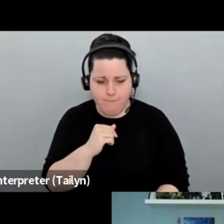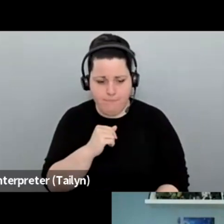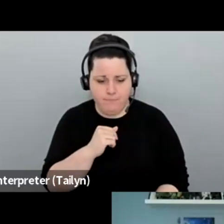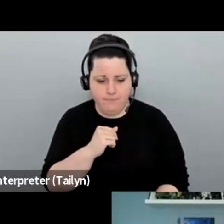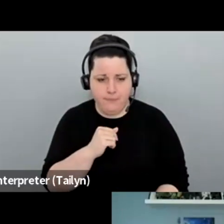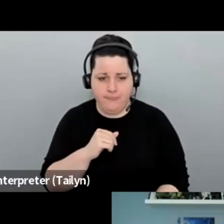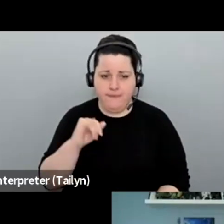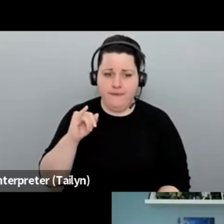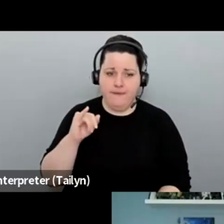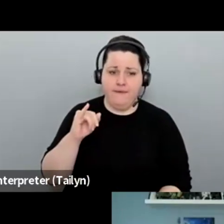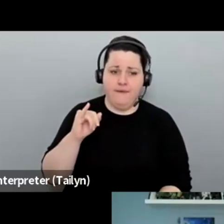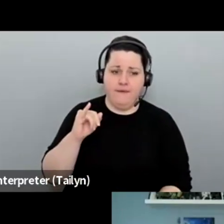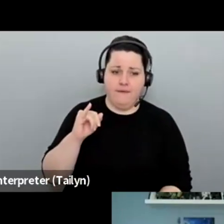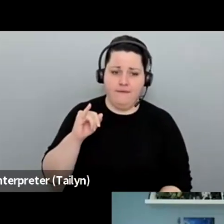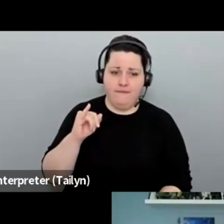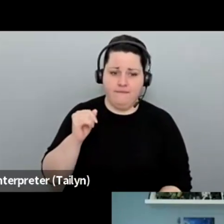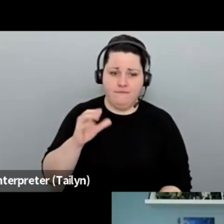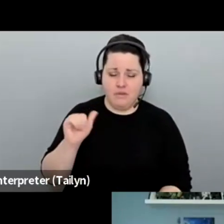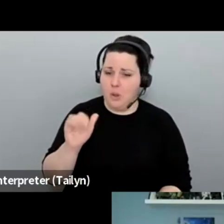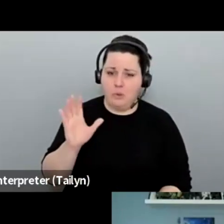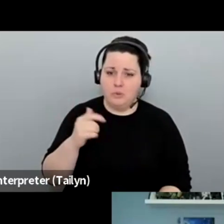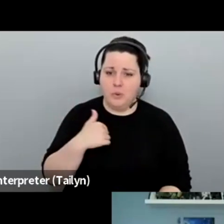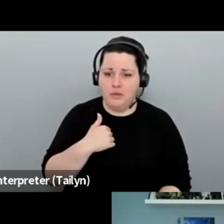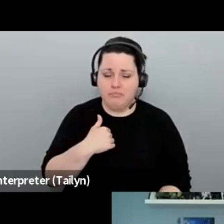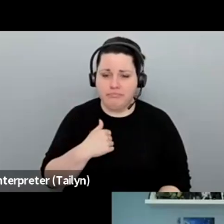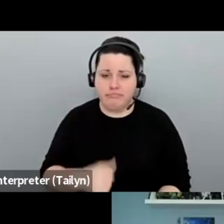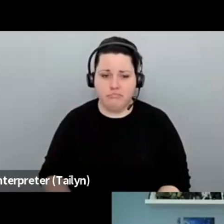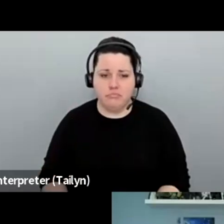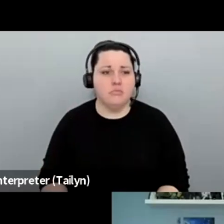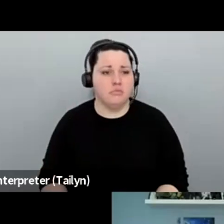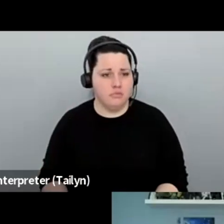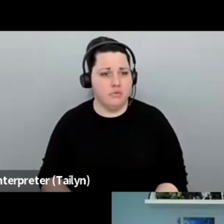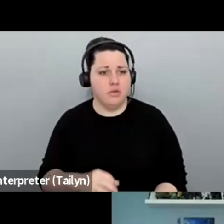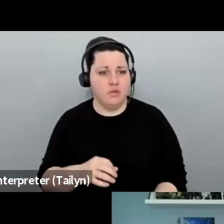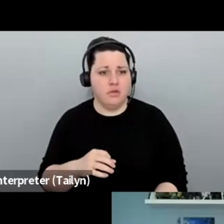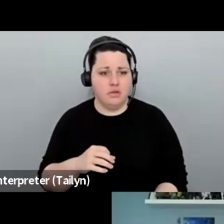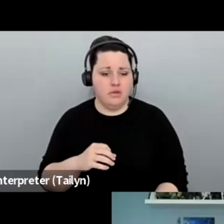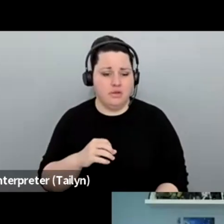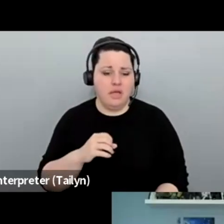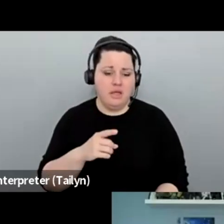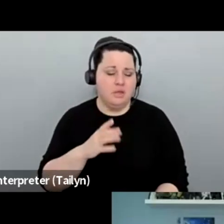No, I don't have as much details on that one. Okay. But again, I think you would know if